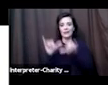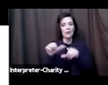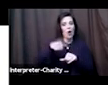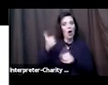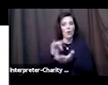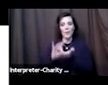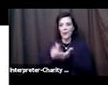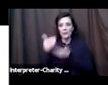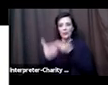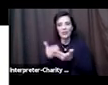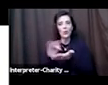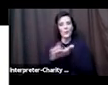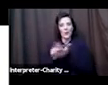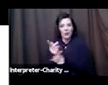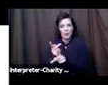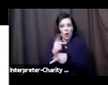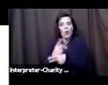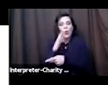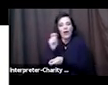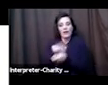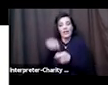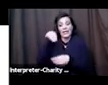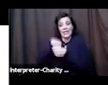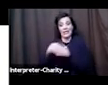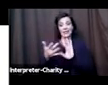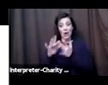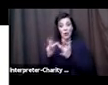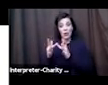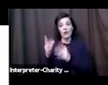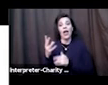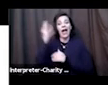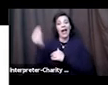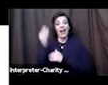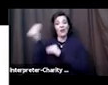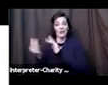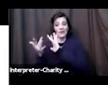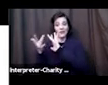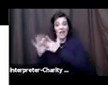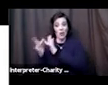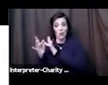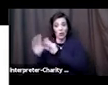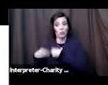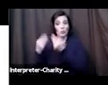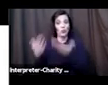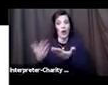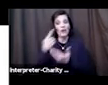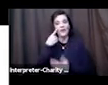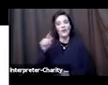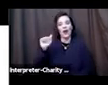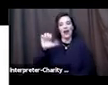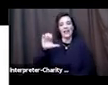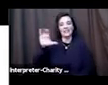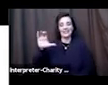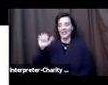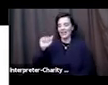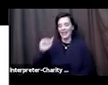procedure or product, there's going to be those in-network and out-of-network providers and vendors for the AAC devices. And so that